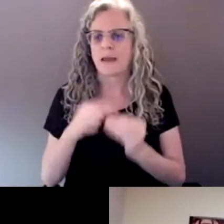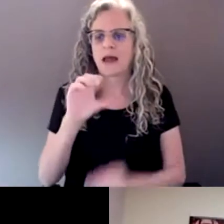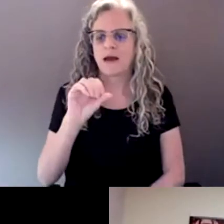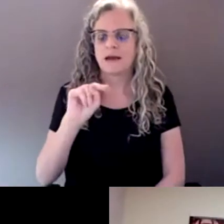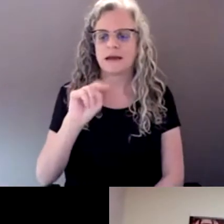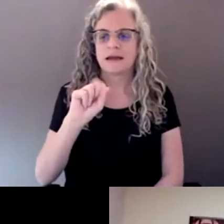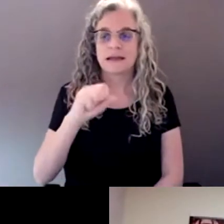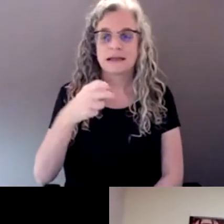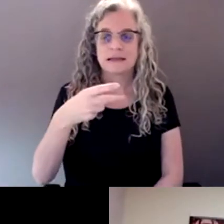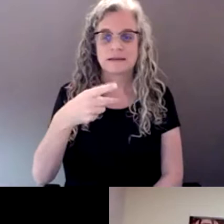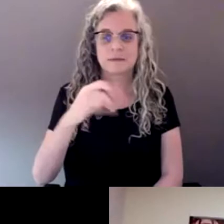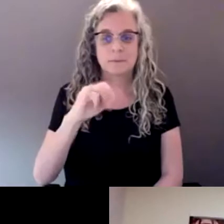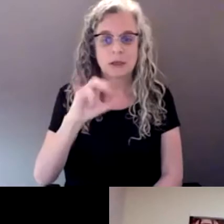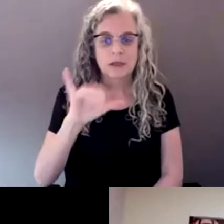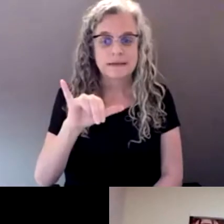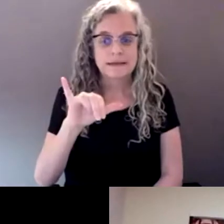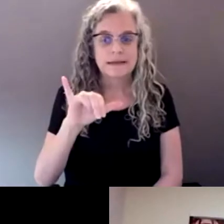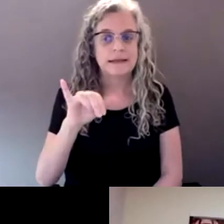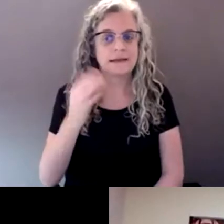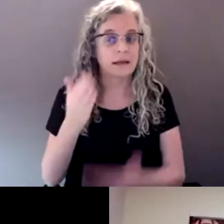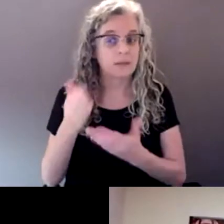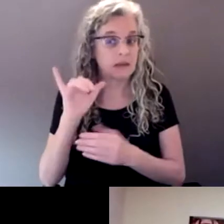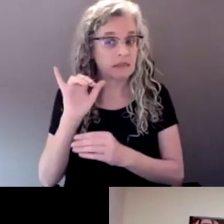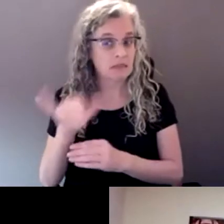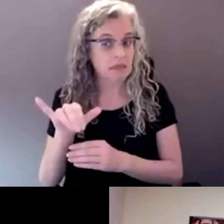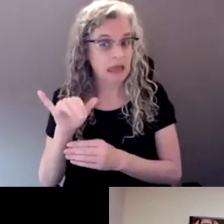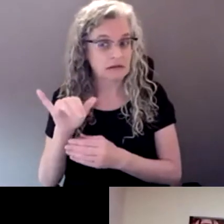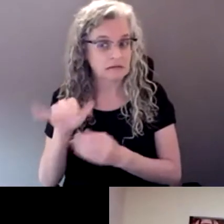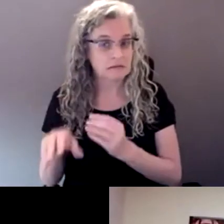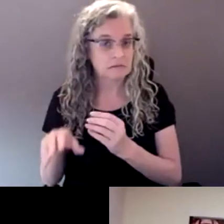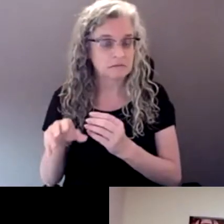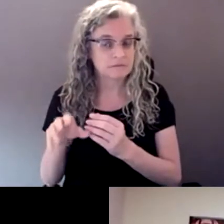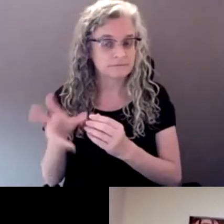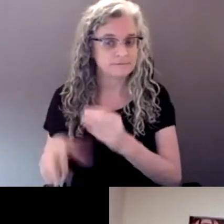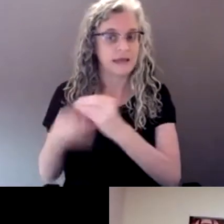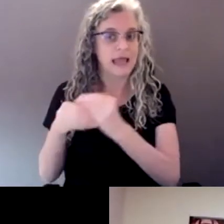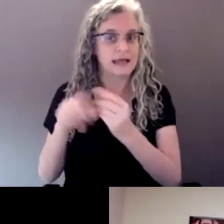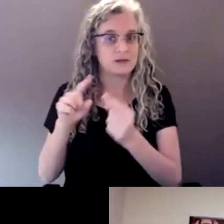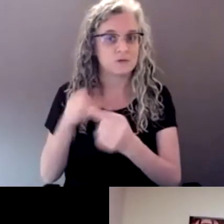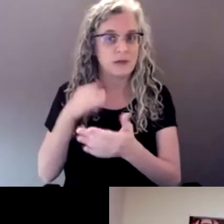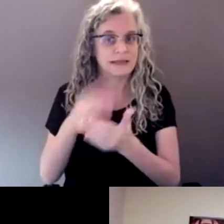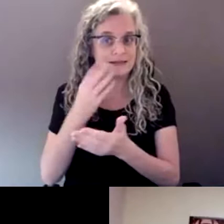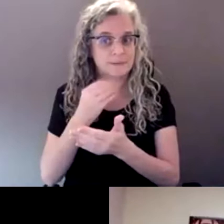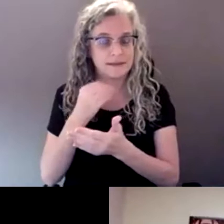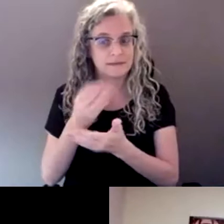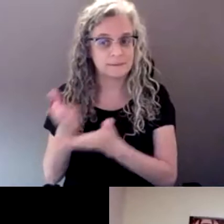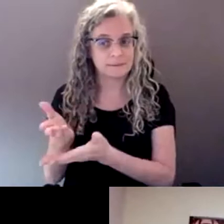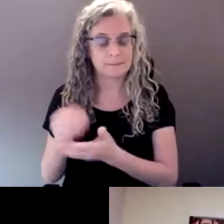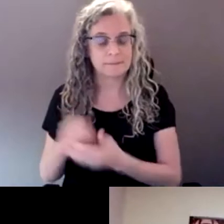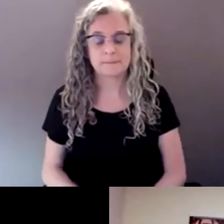and whether you would think that this is a unique element within anti-Semitism and anti-Judaism's